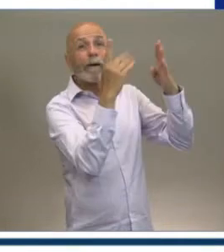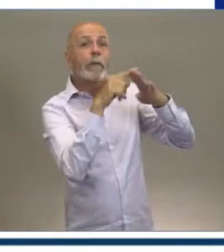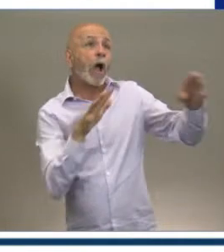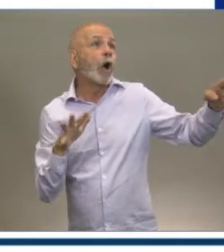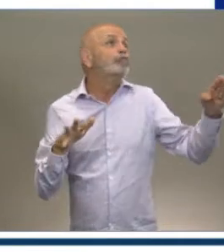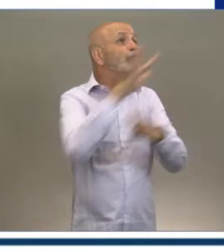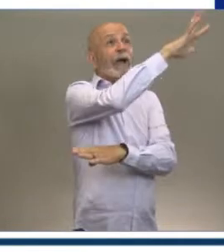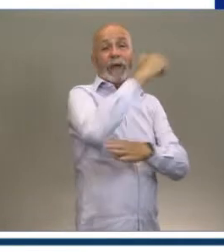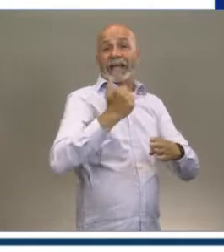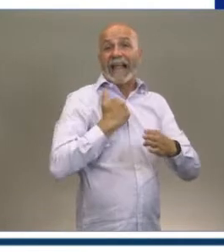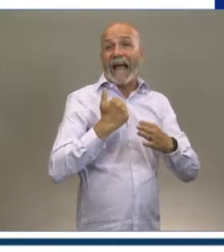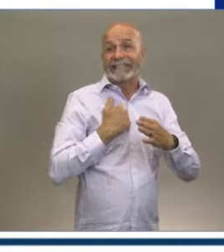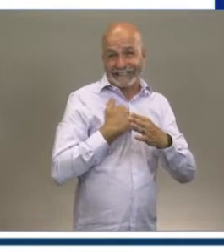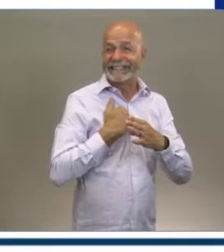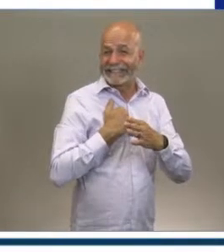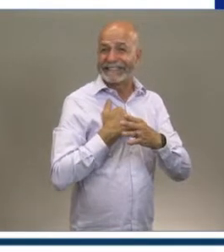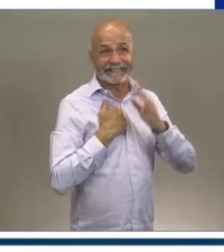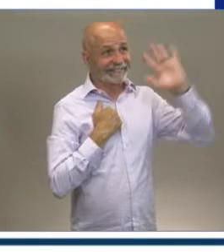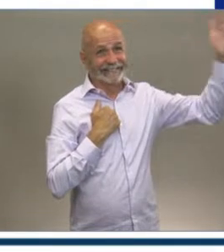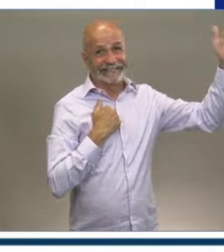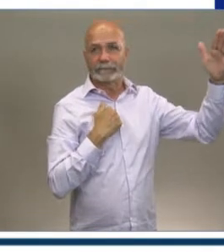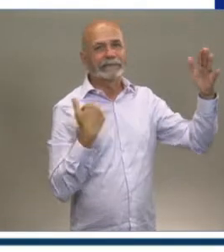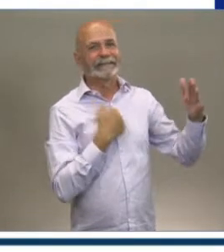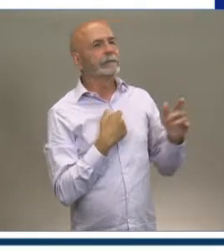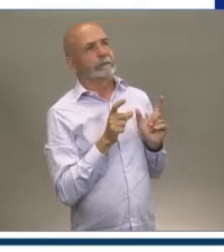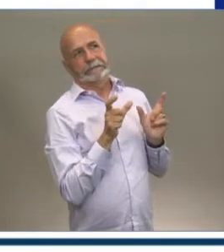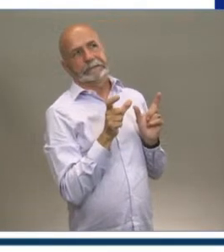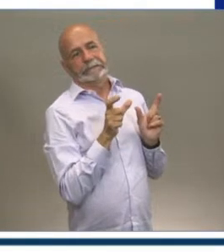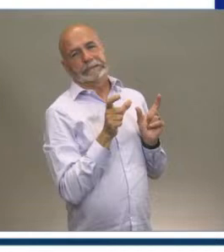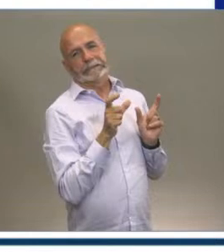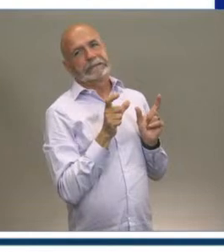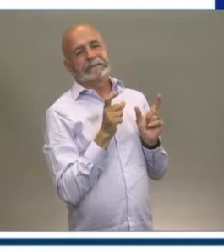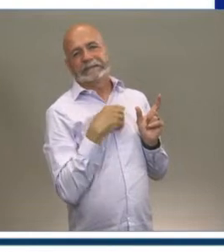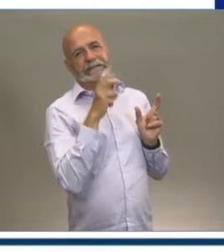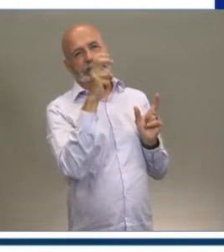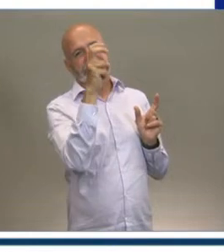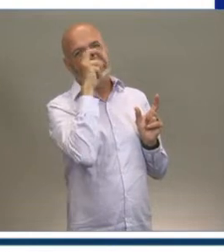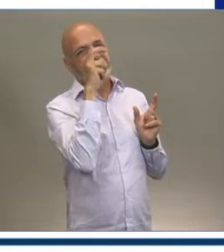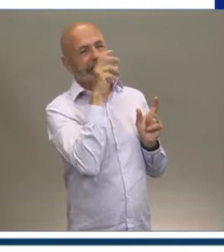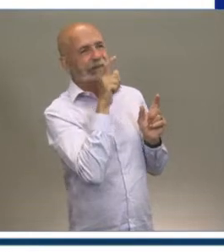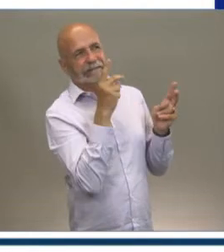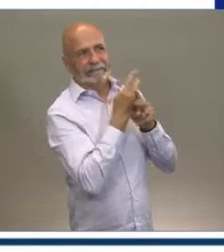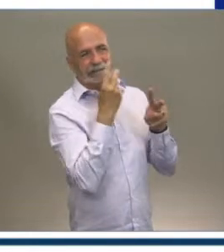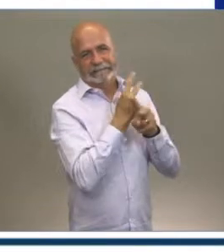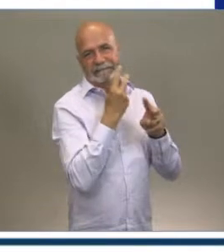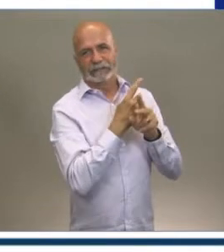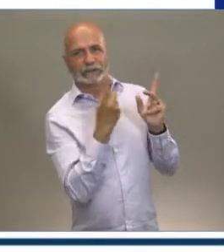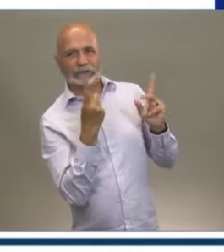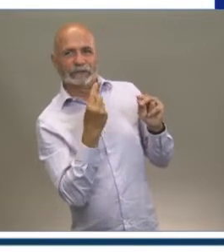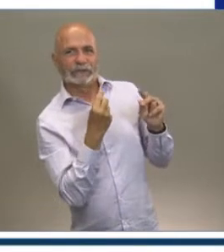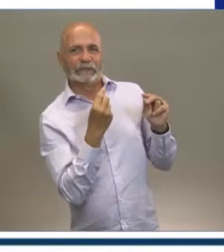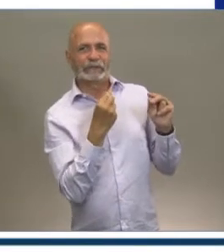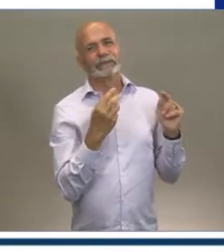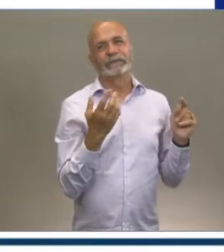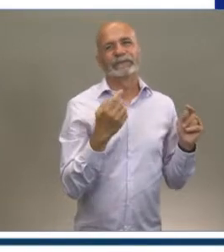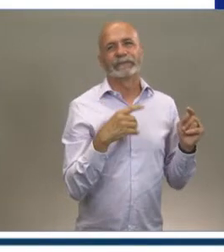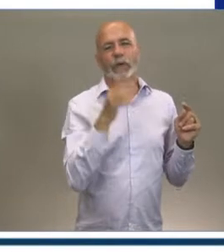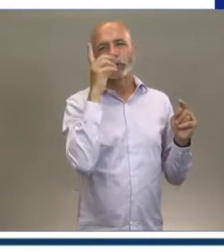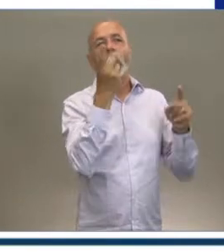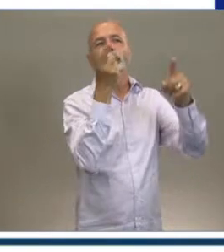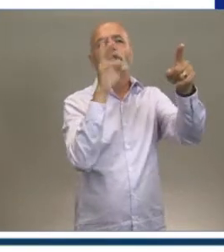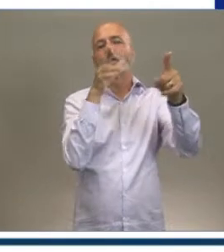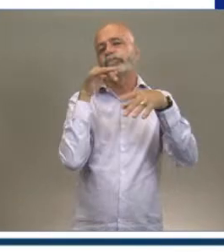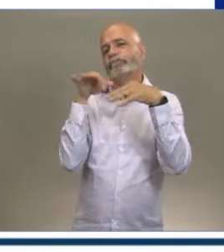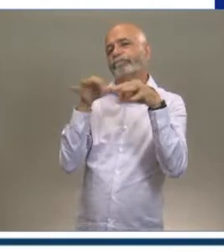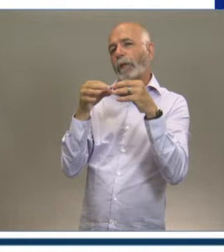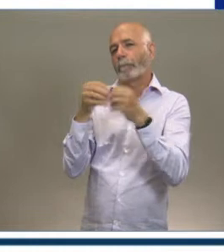are placing a modified restriction on anyone traveling in and out of that province, and Dr. Strang will provide more details on that